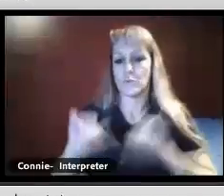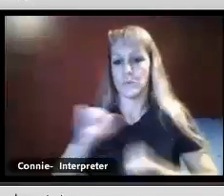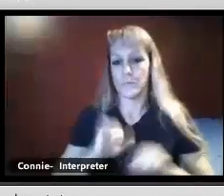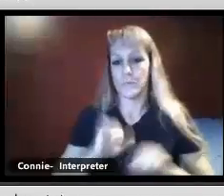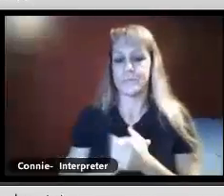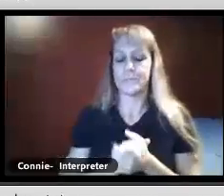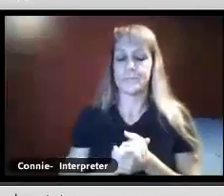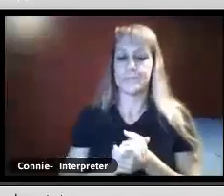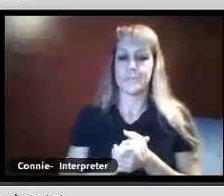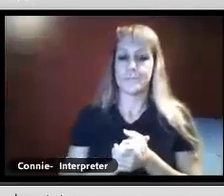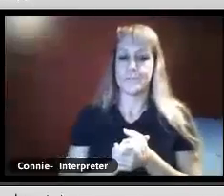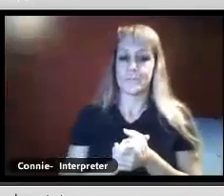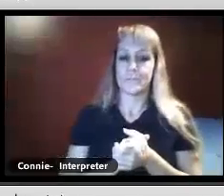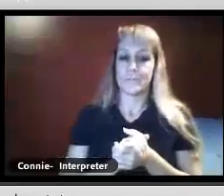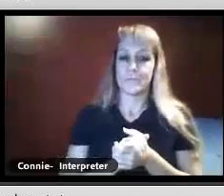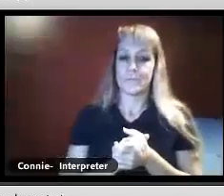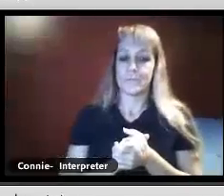Uh,